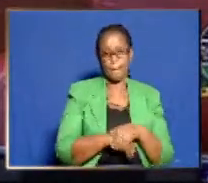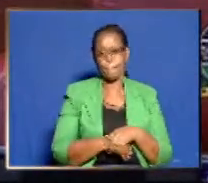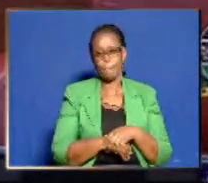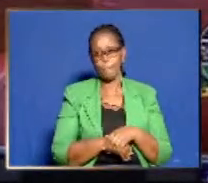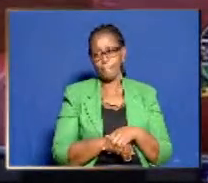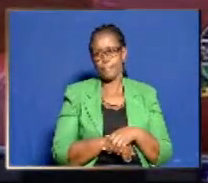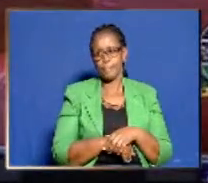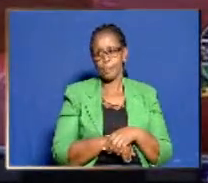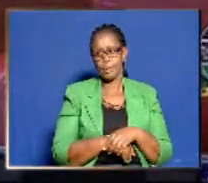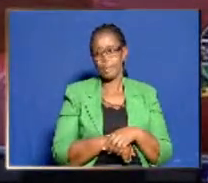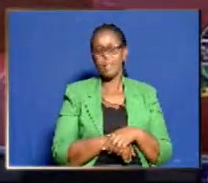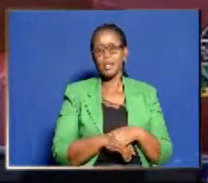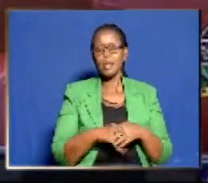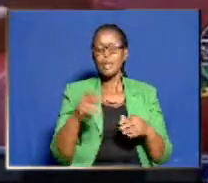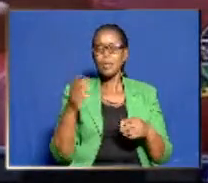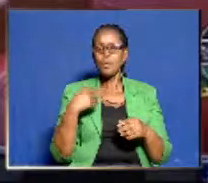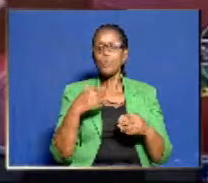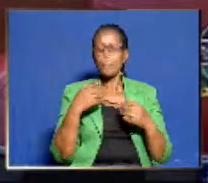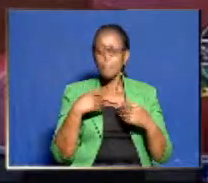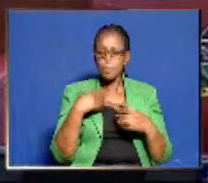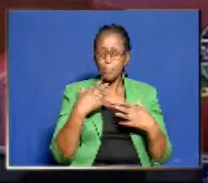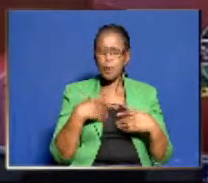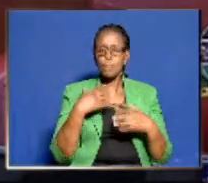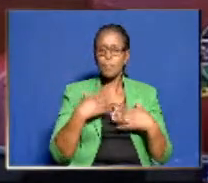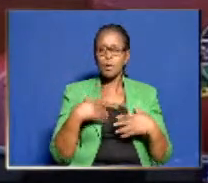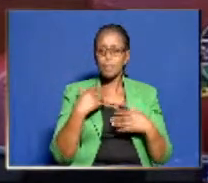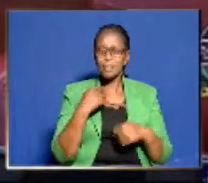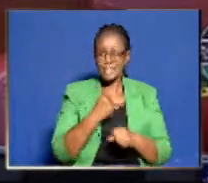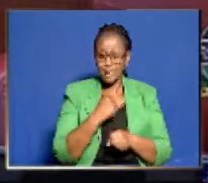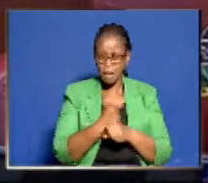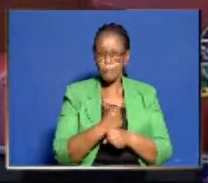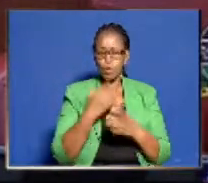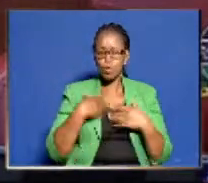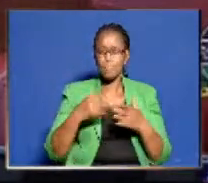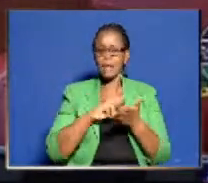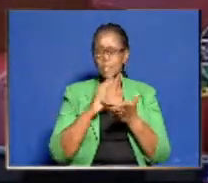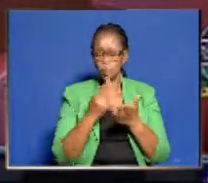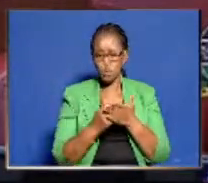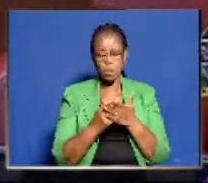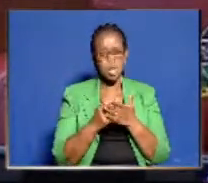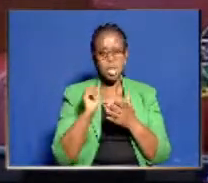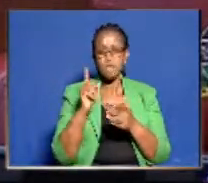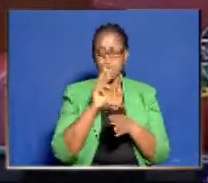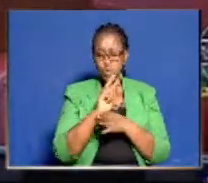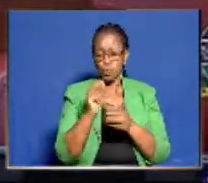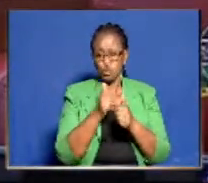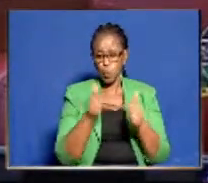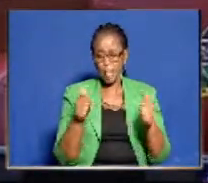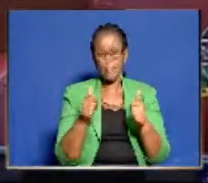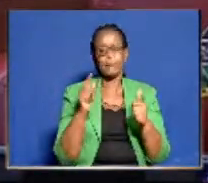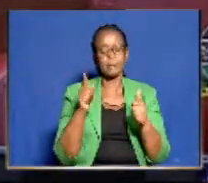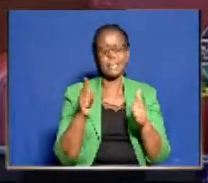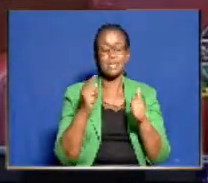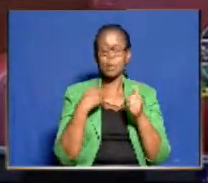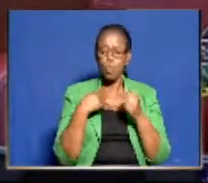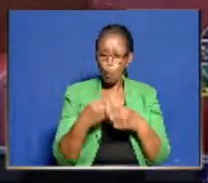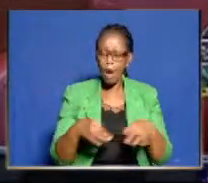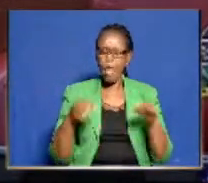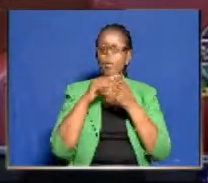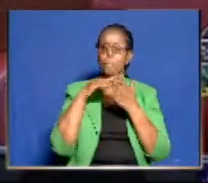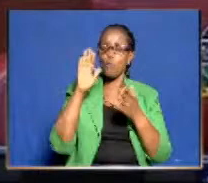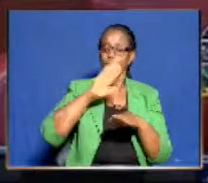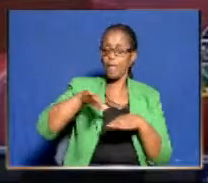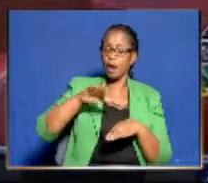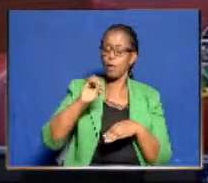channel to proper use is more worth than all the oil wells in Libya, Honorable Speaker. If we channel our